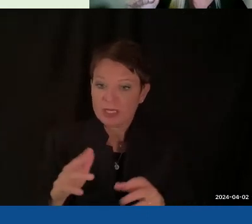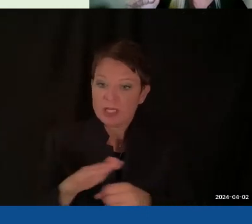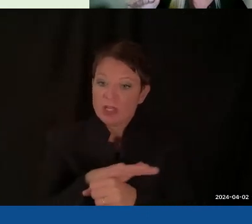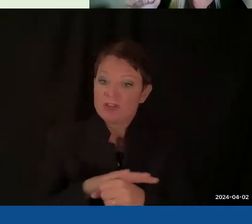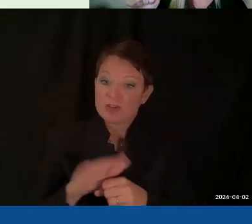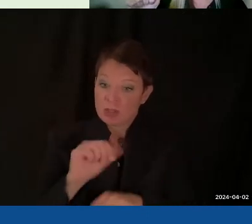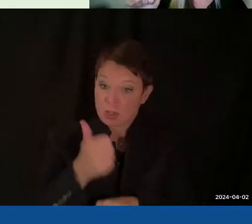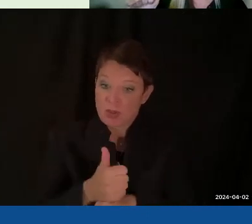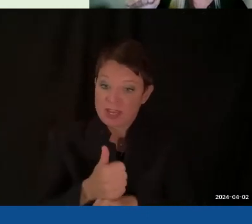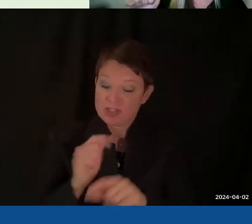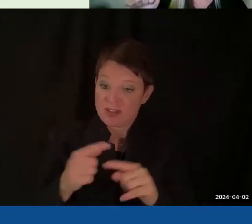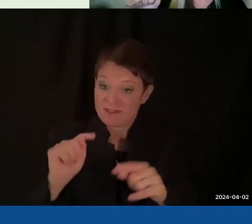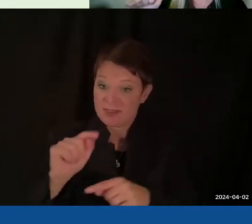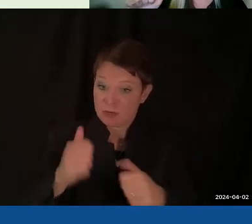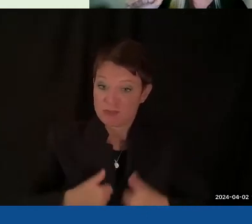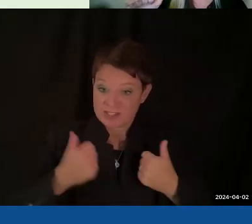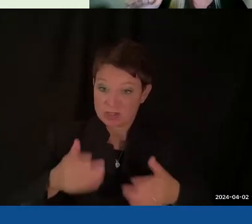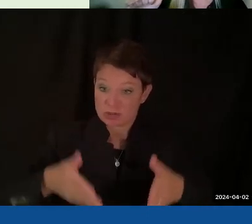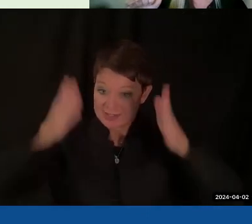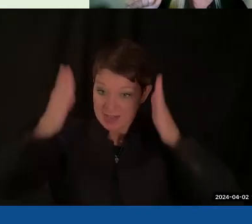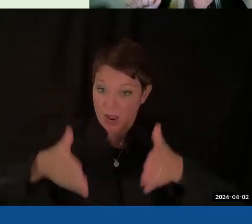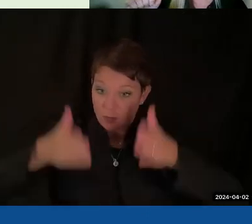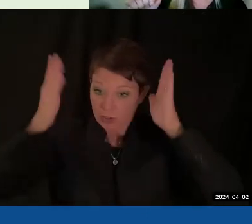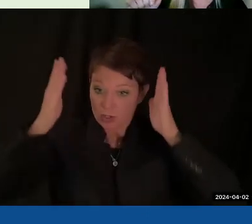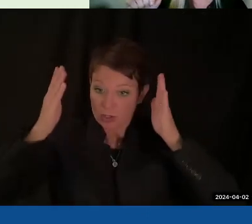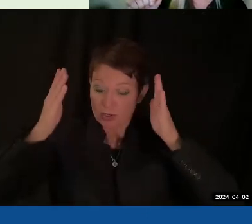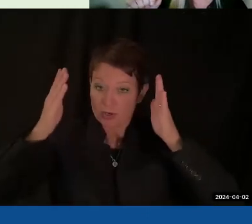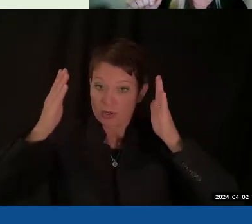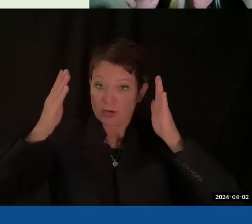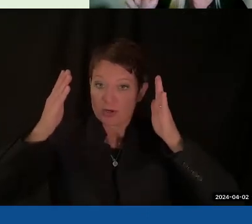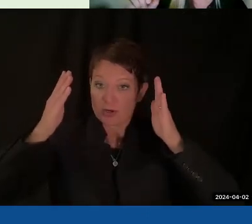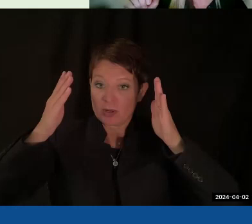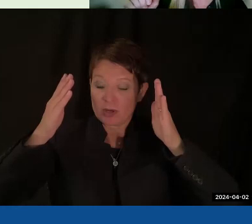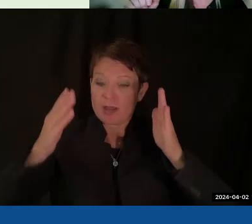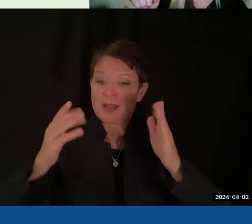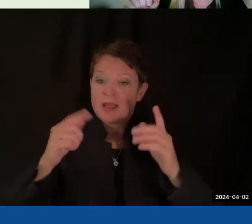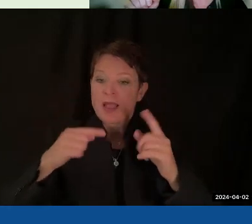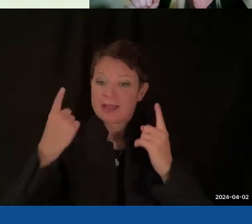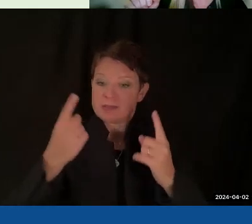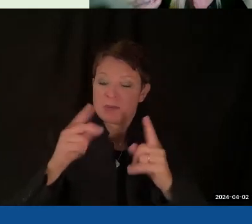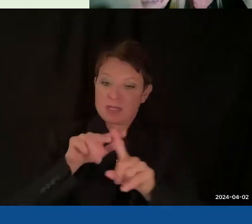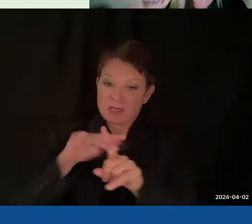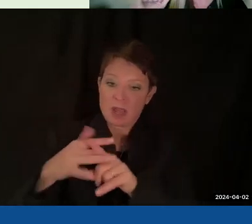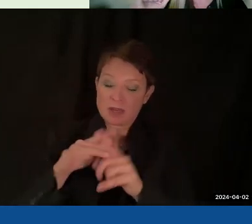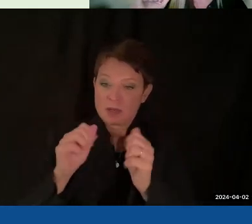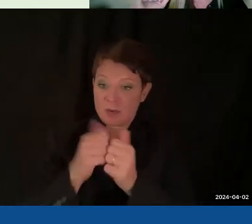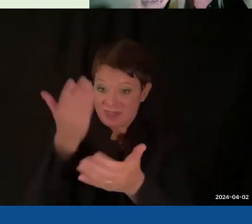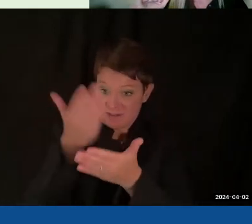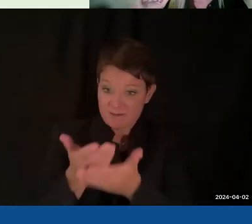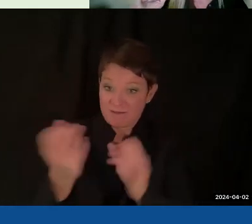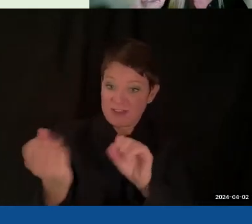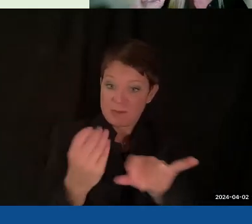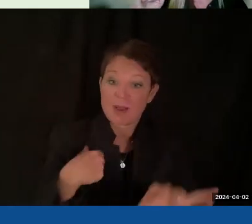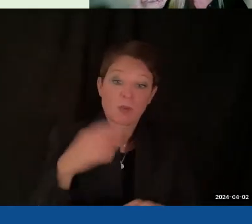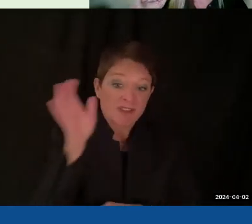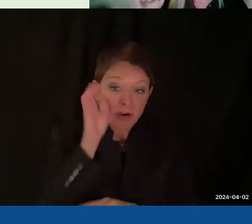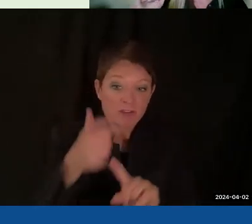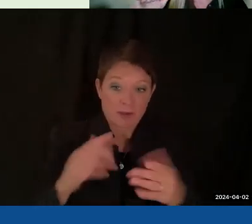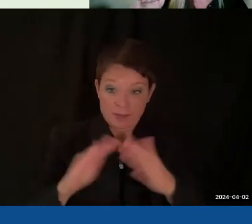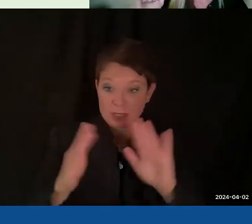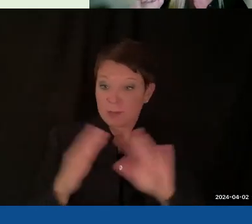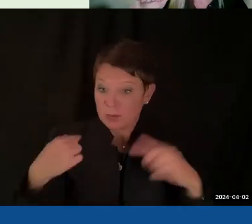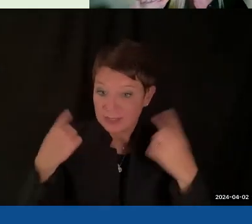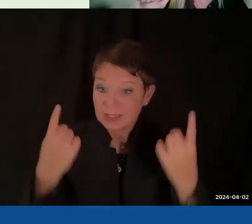of that residential tower has been taken into context with feedback that we've gotten from the